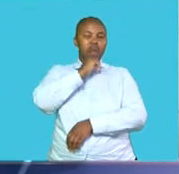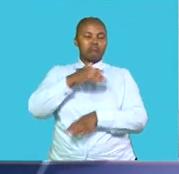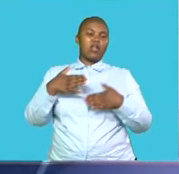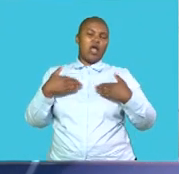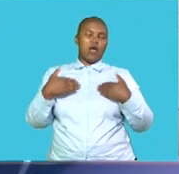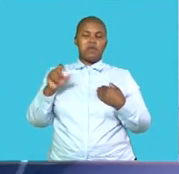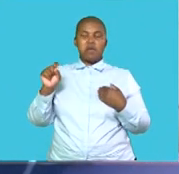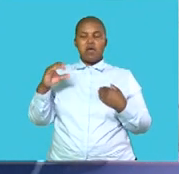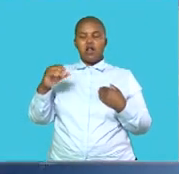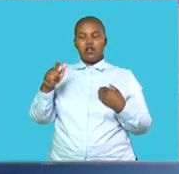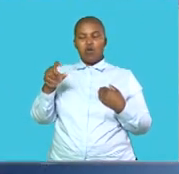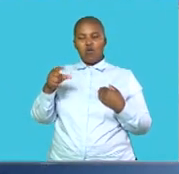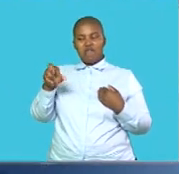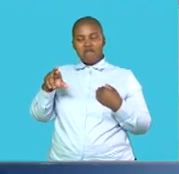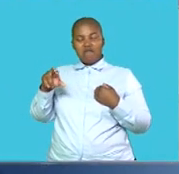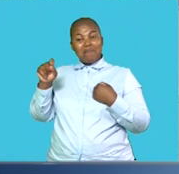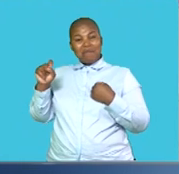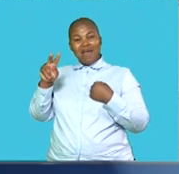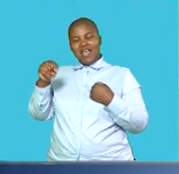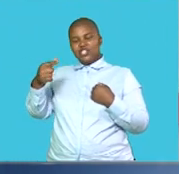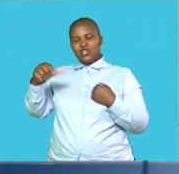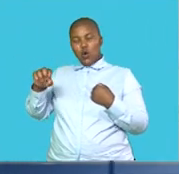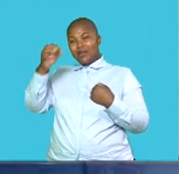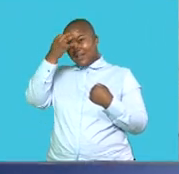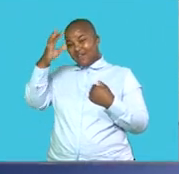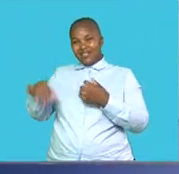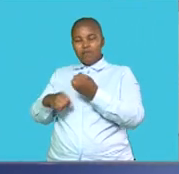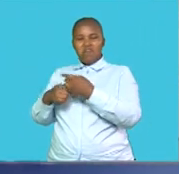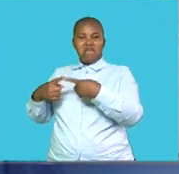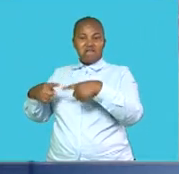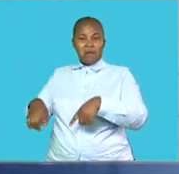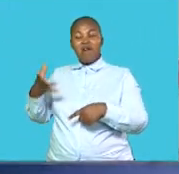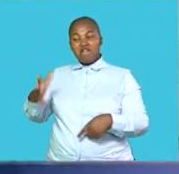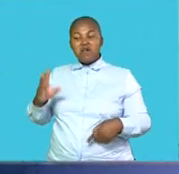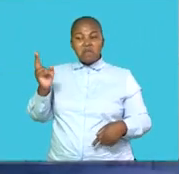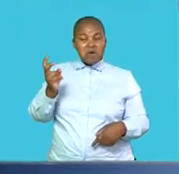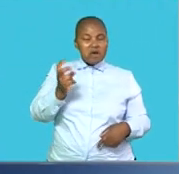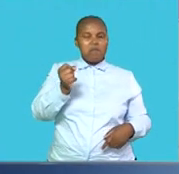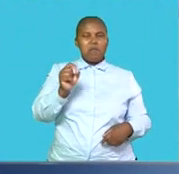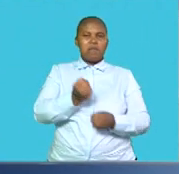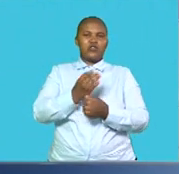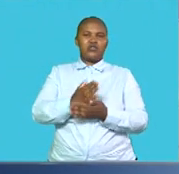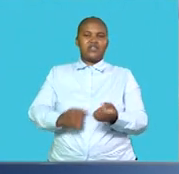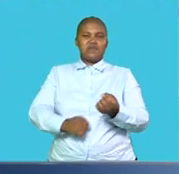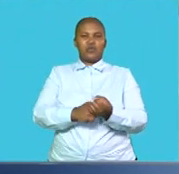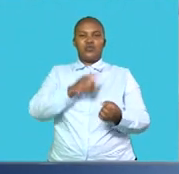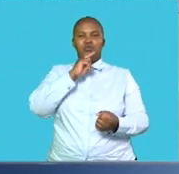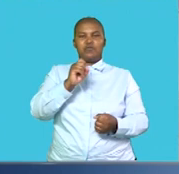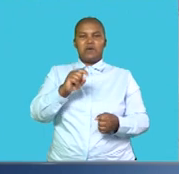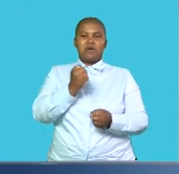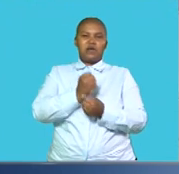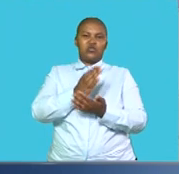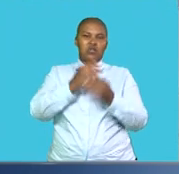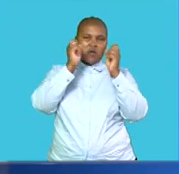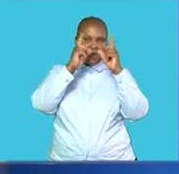is doing because as an NGO without government support, they discovered that it was necessary for them to support the cause in order to make